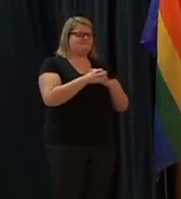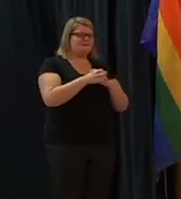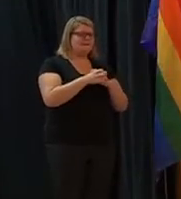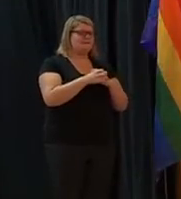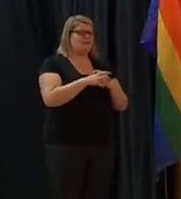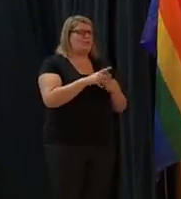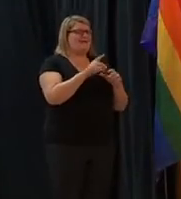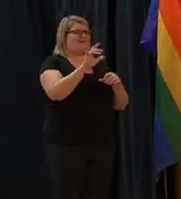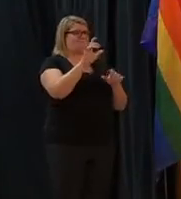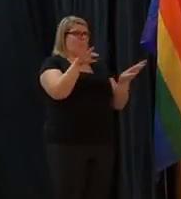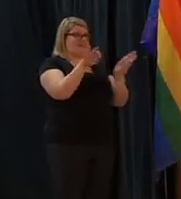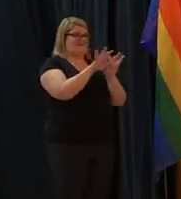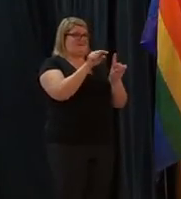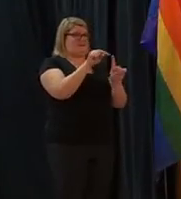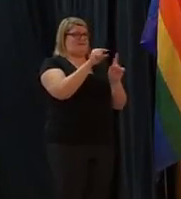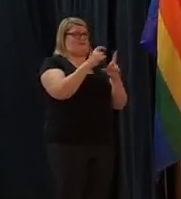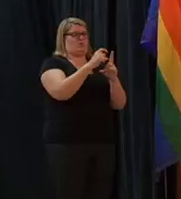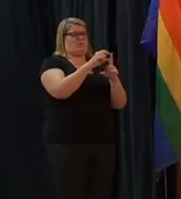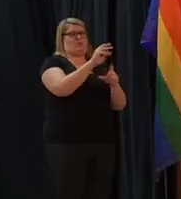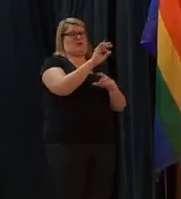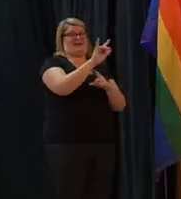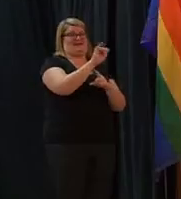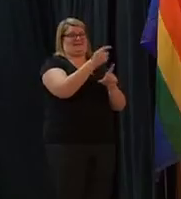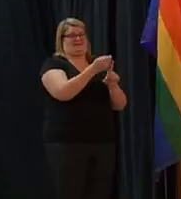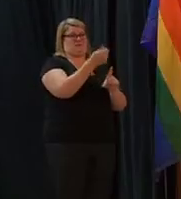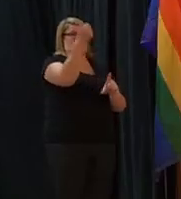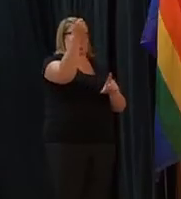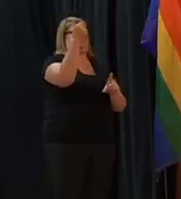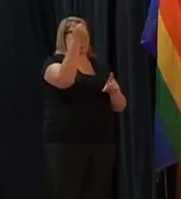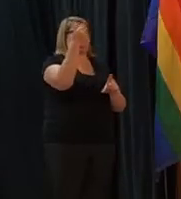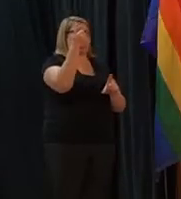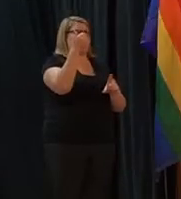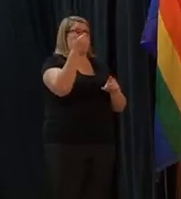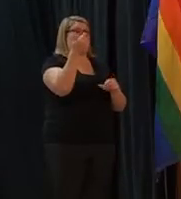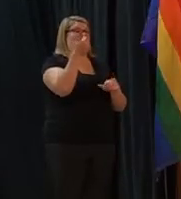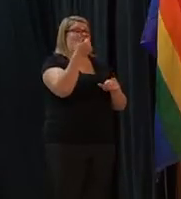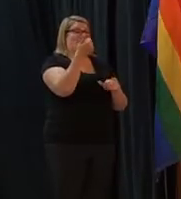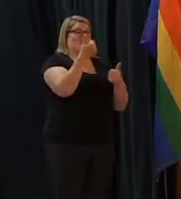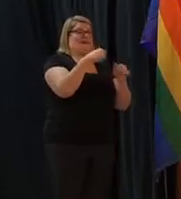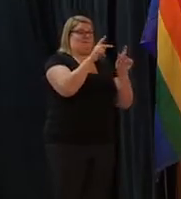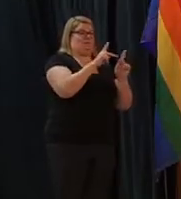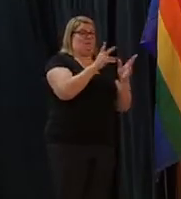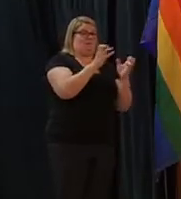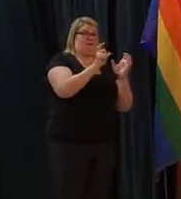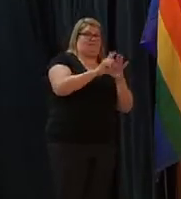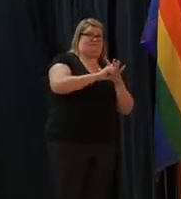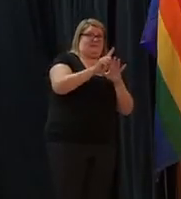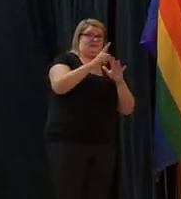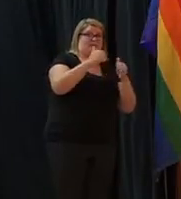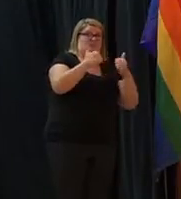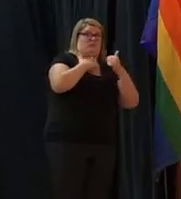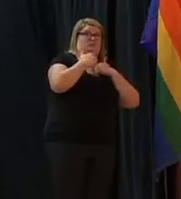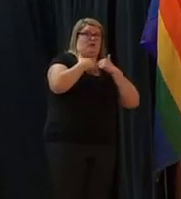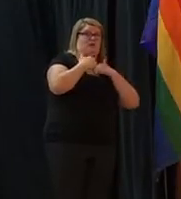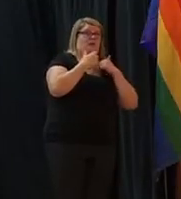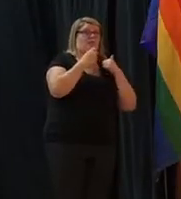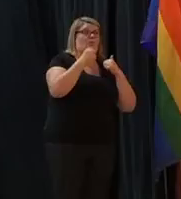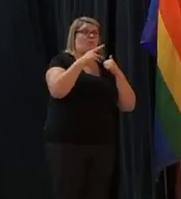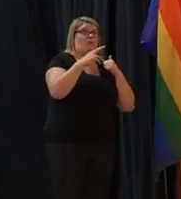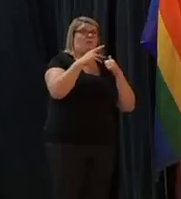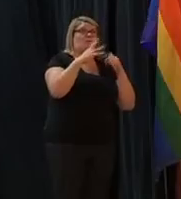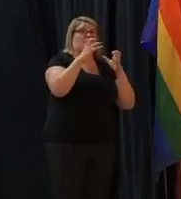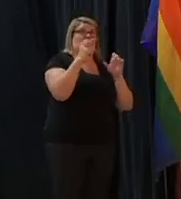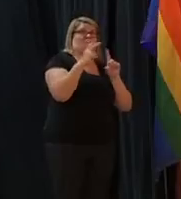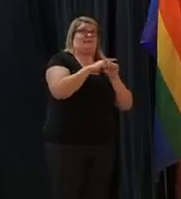is removed. So whoever comes in Rwanda claiming for applying for